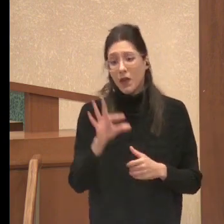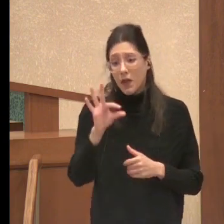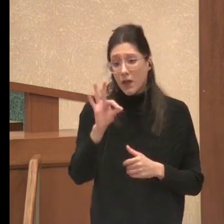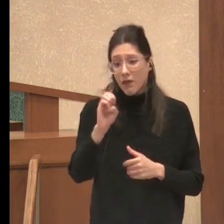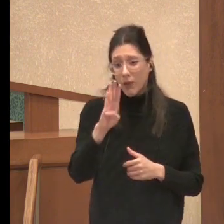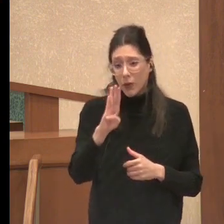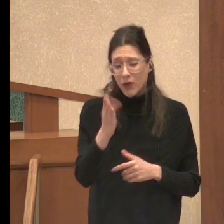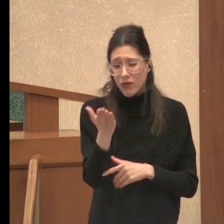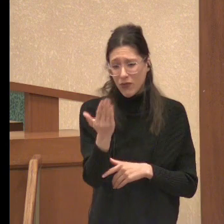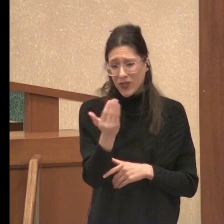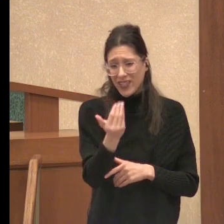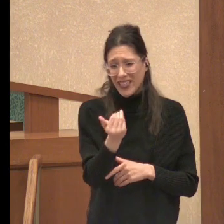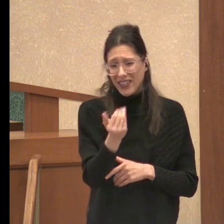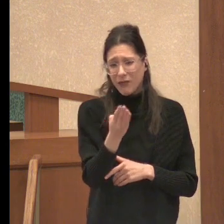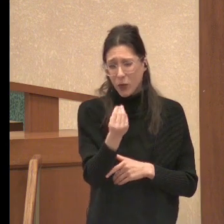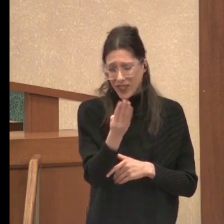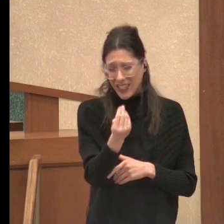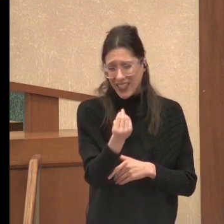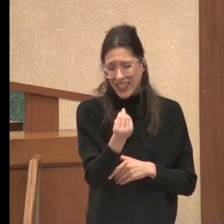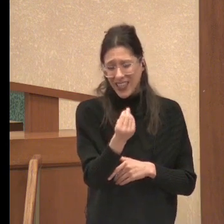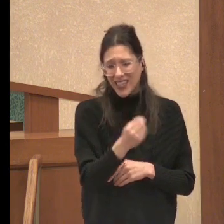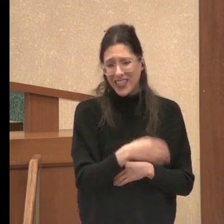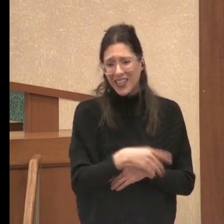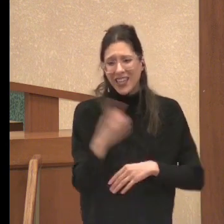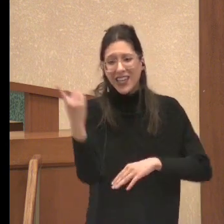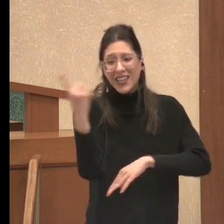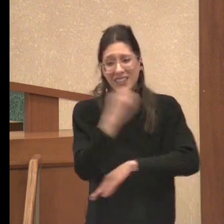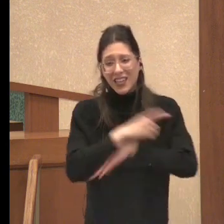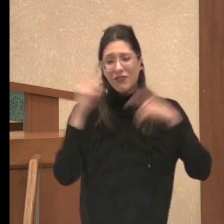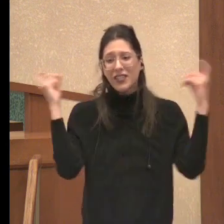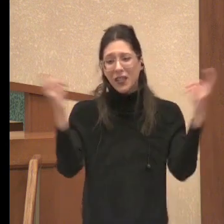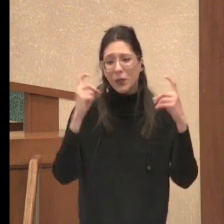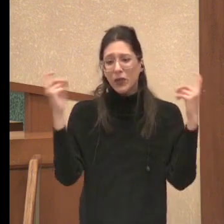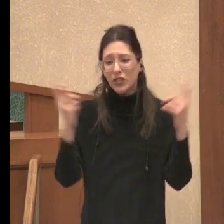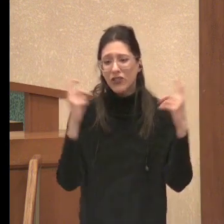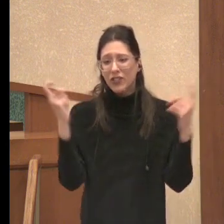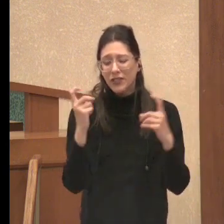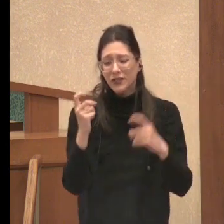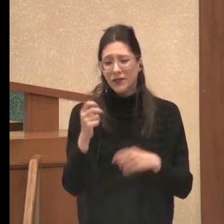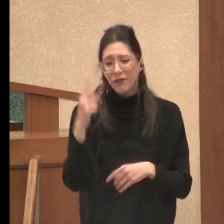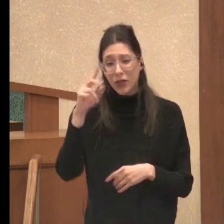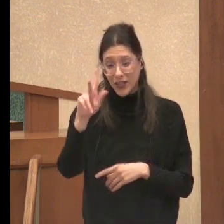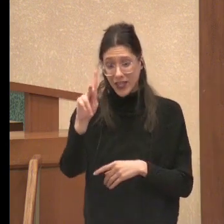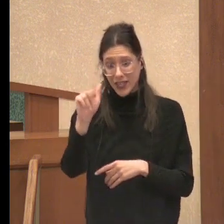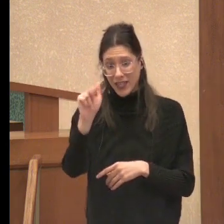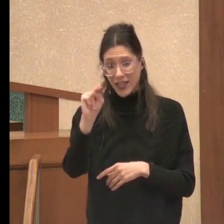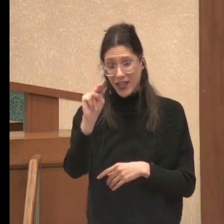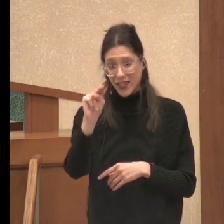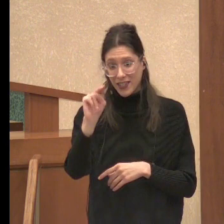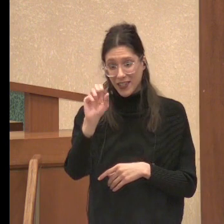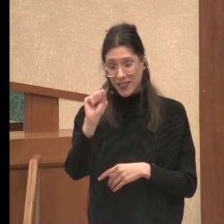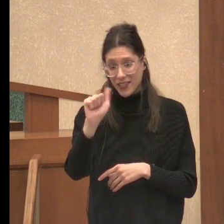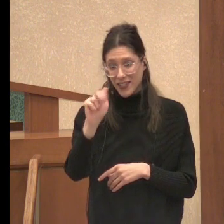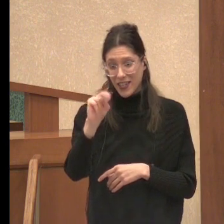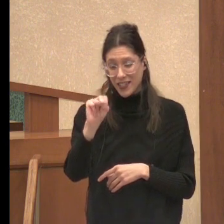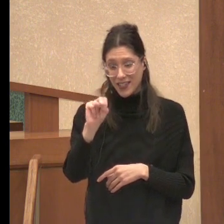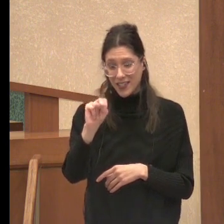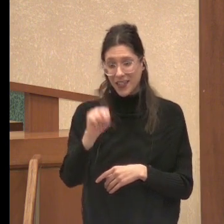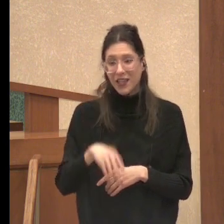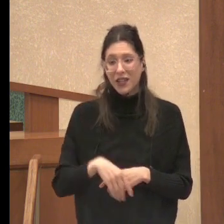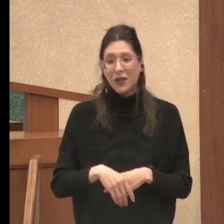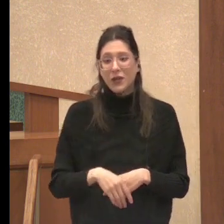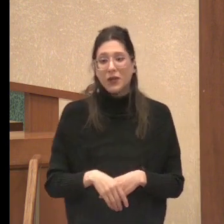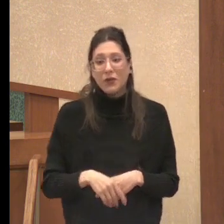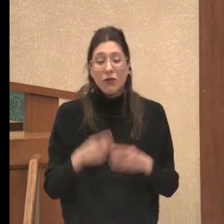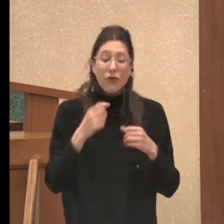February 14th, the day of celebration for the Kansas City Chiefs, players, fans, and